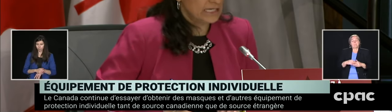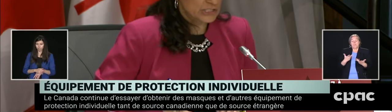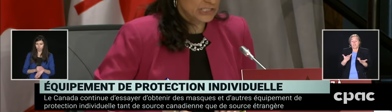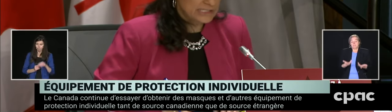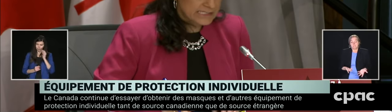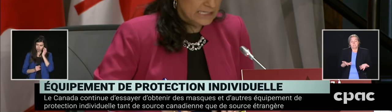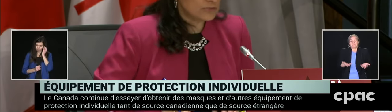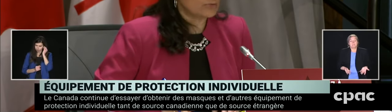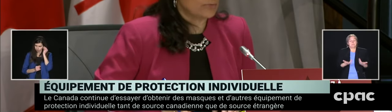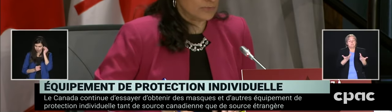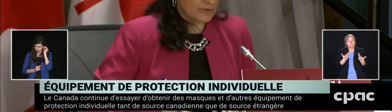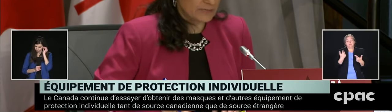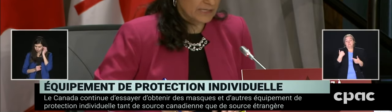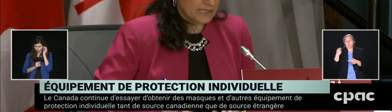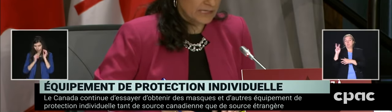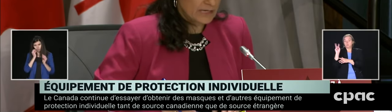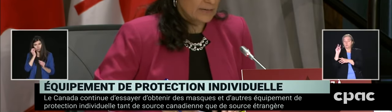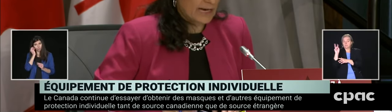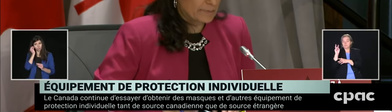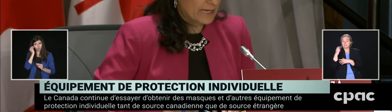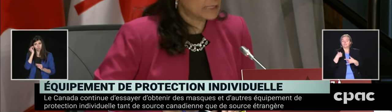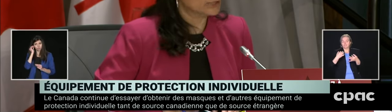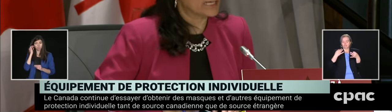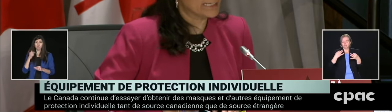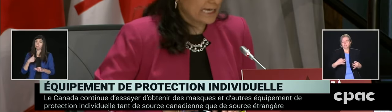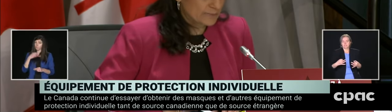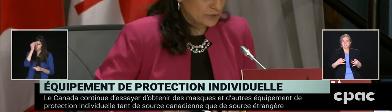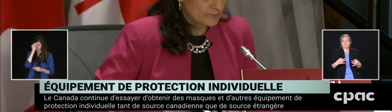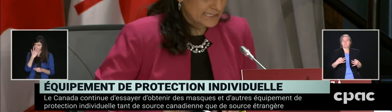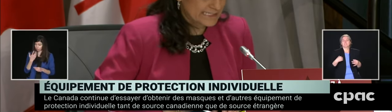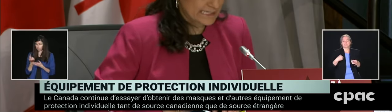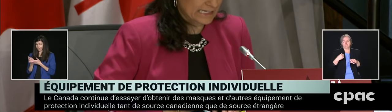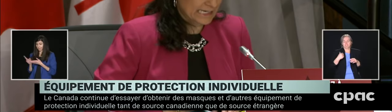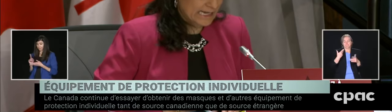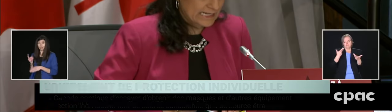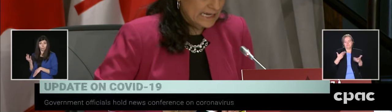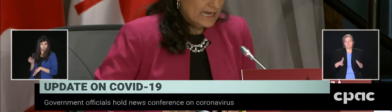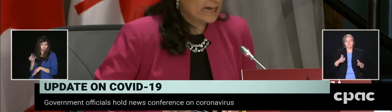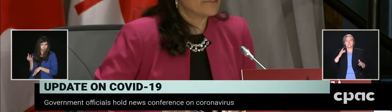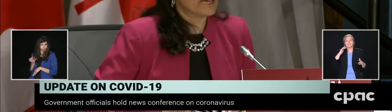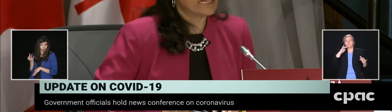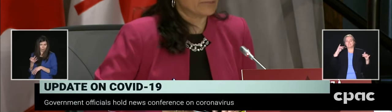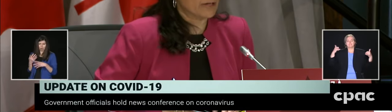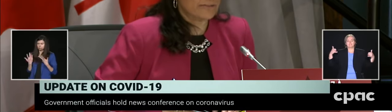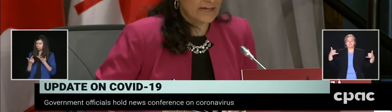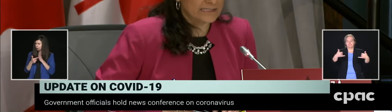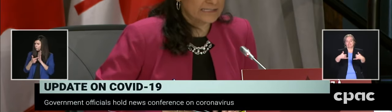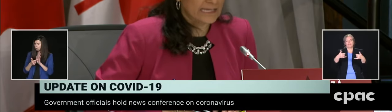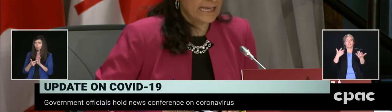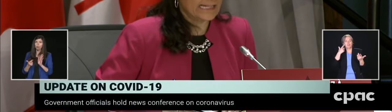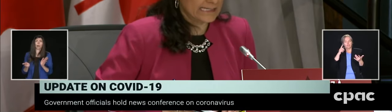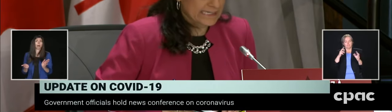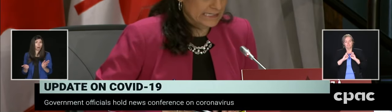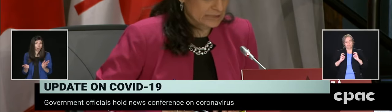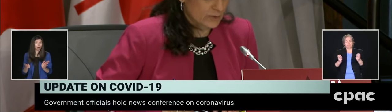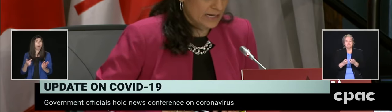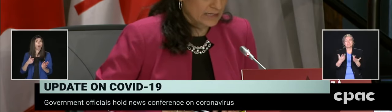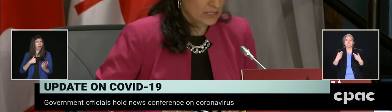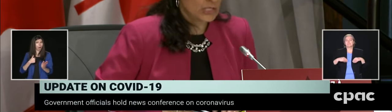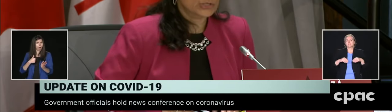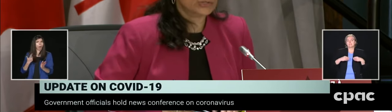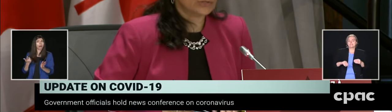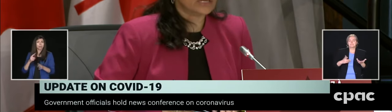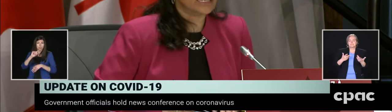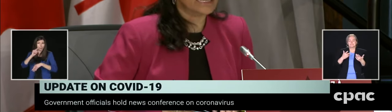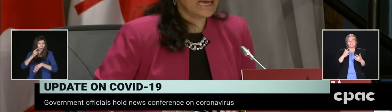passé, j'ai tenu mon premier appel de la table ministérielle avec les provinces et les